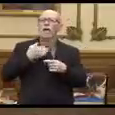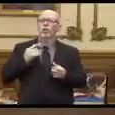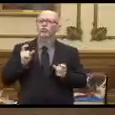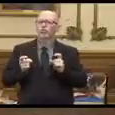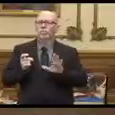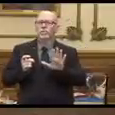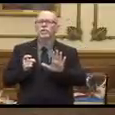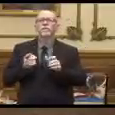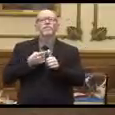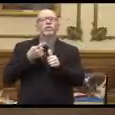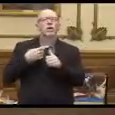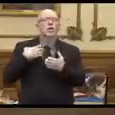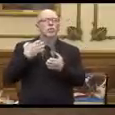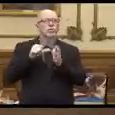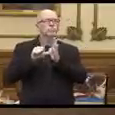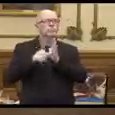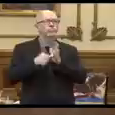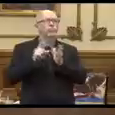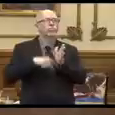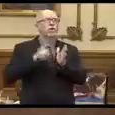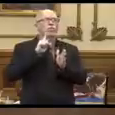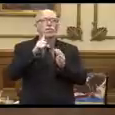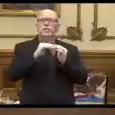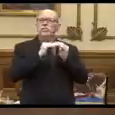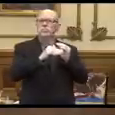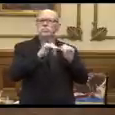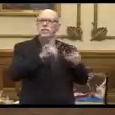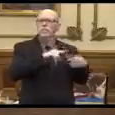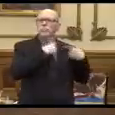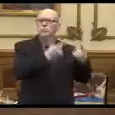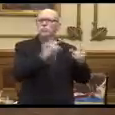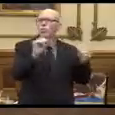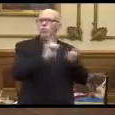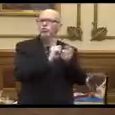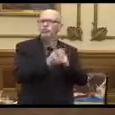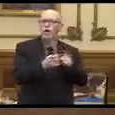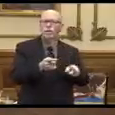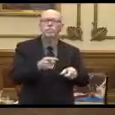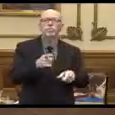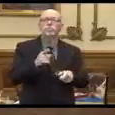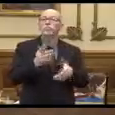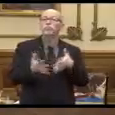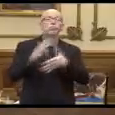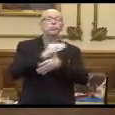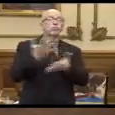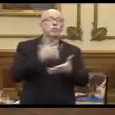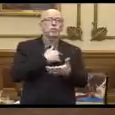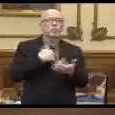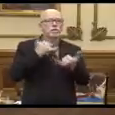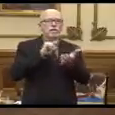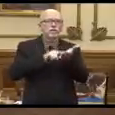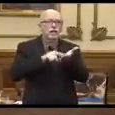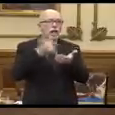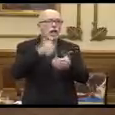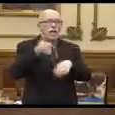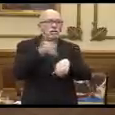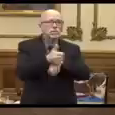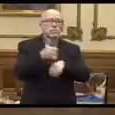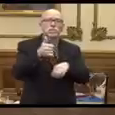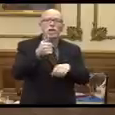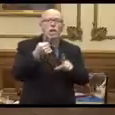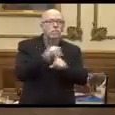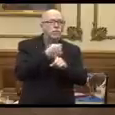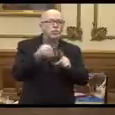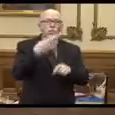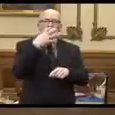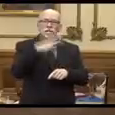made, I think it's important to highlight what has remained constant. First and foremost, we continue to investigate allegations of abuse and neglect